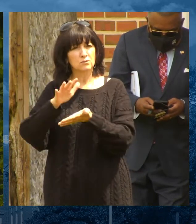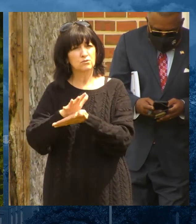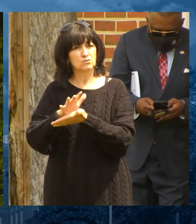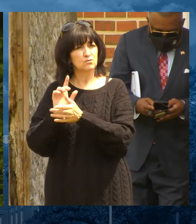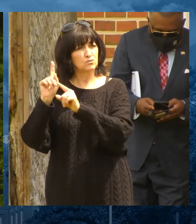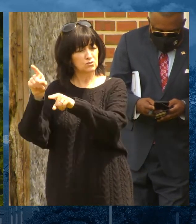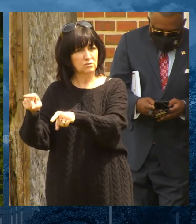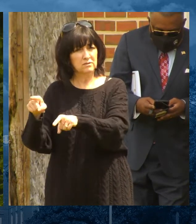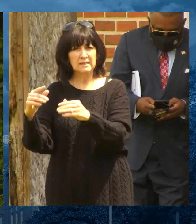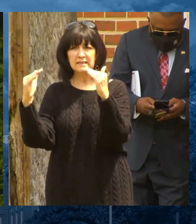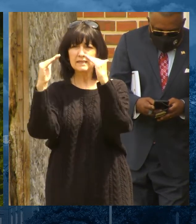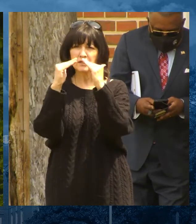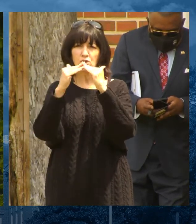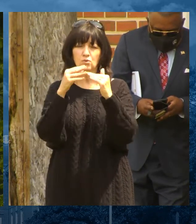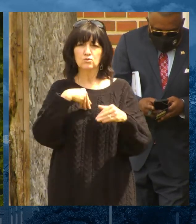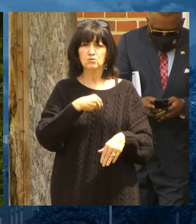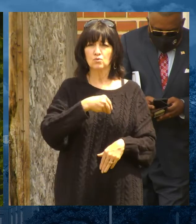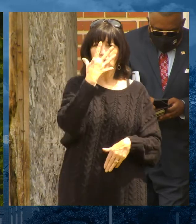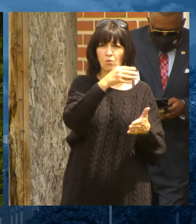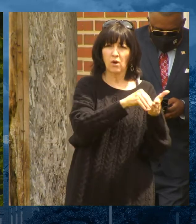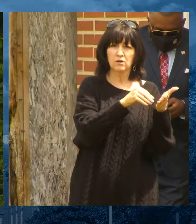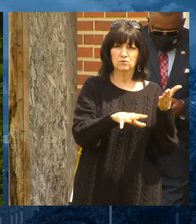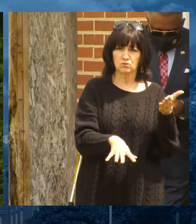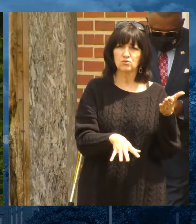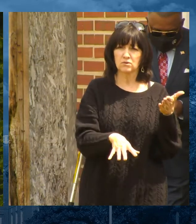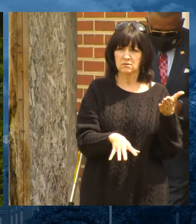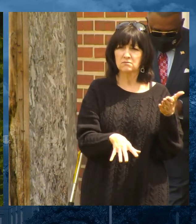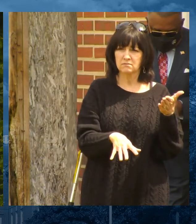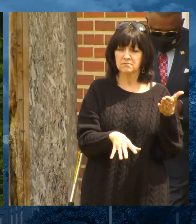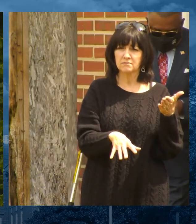white students attended. Think about that for a minute.